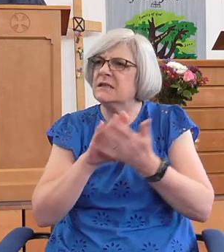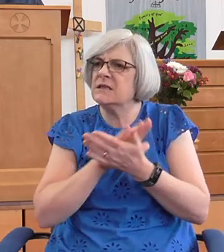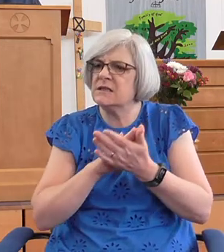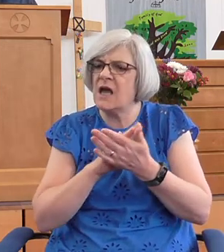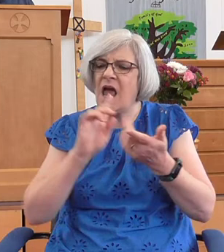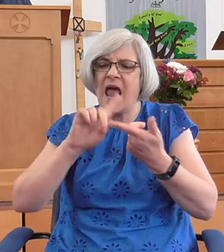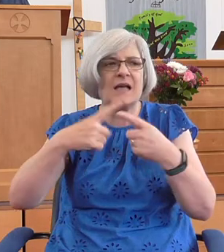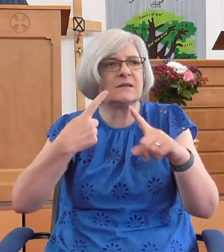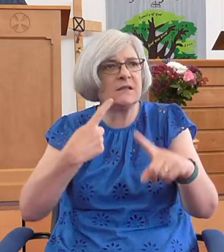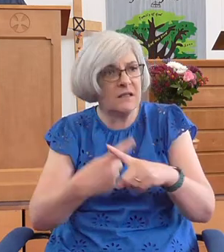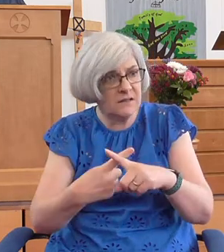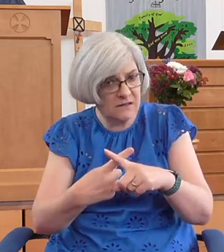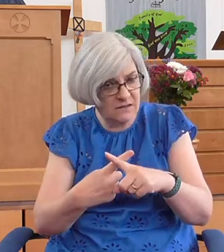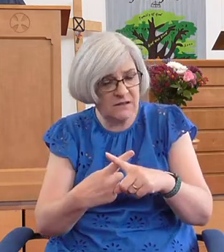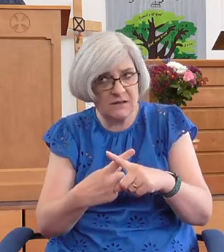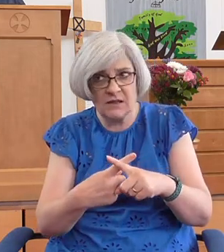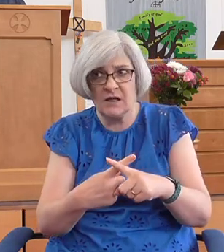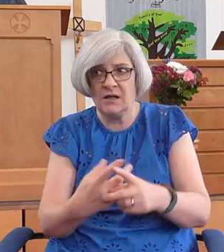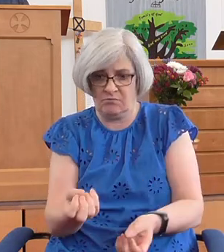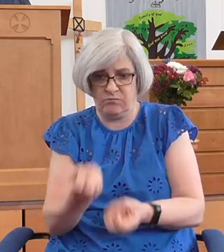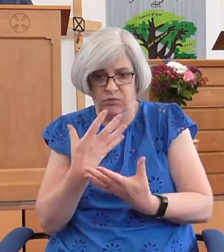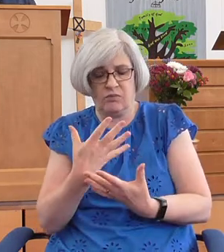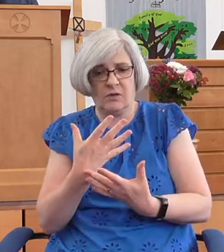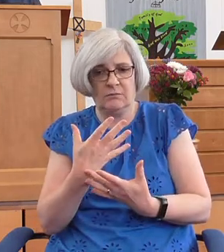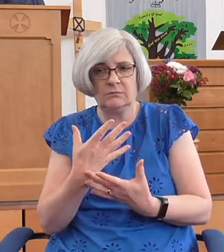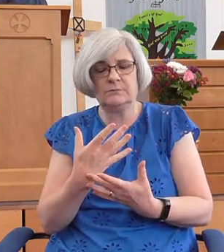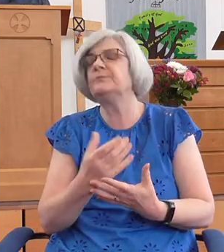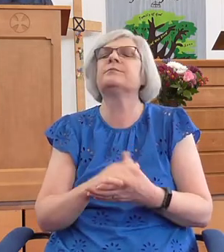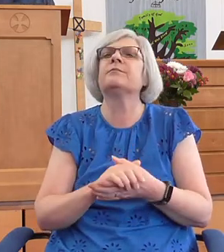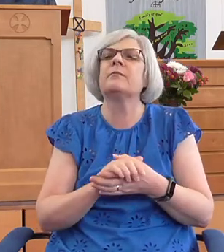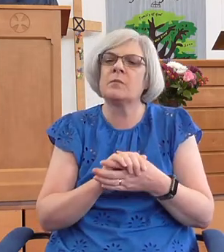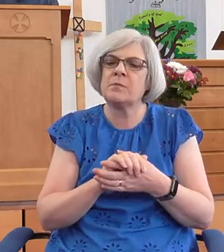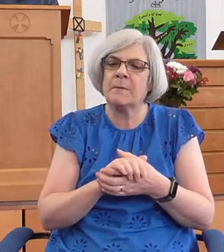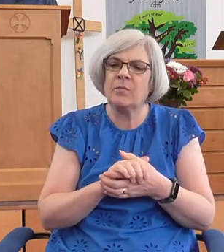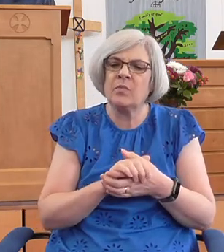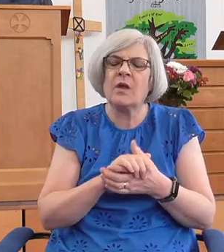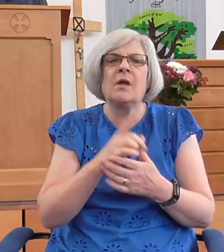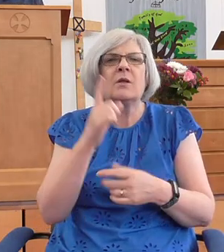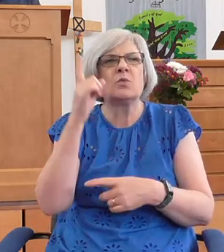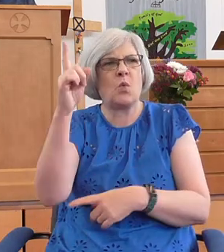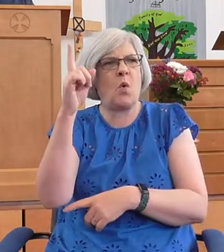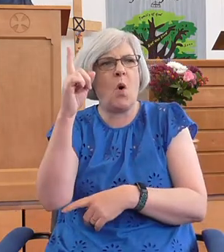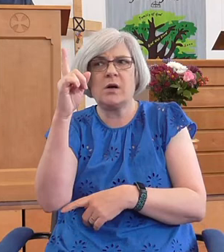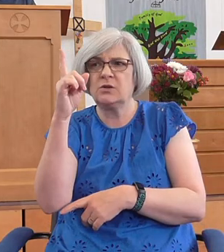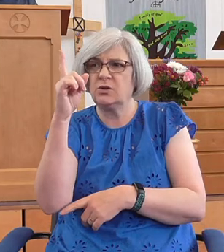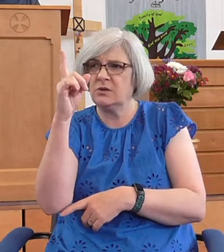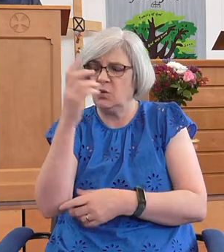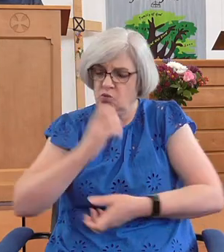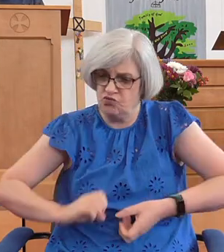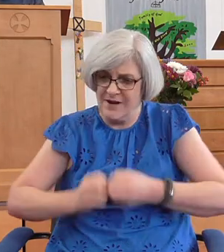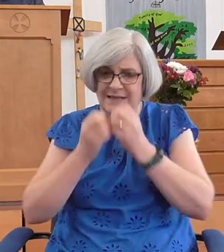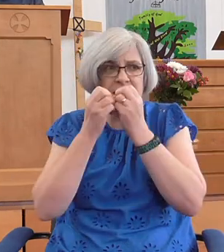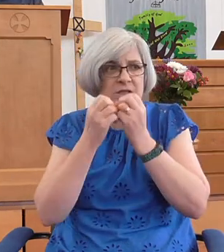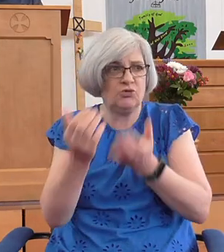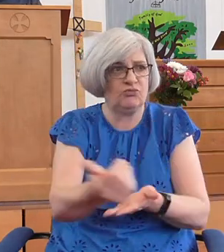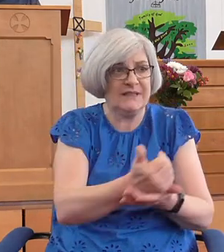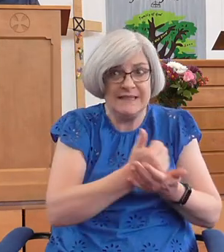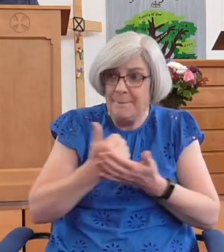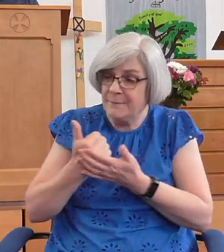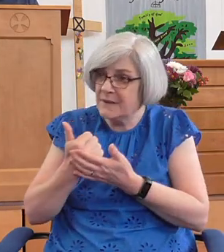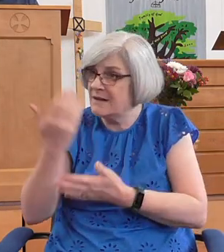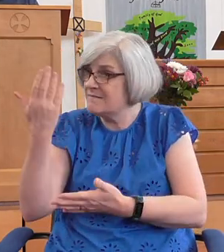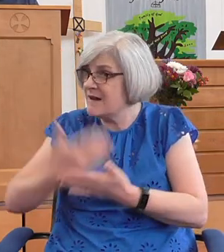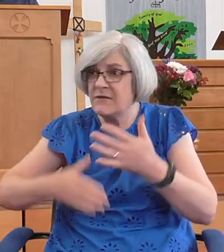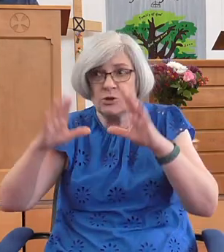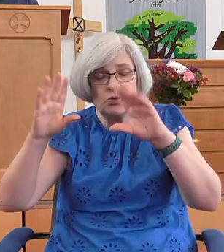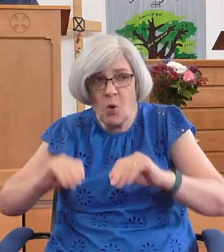Exodus addresses us most forcibly. The God who created us and redeemed us never ceases